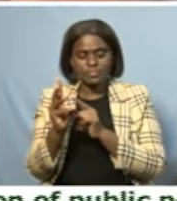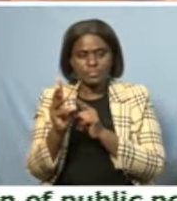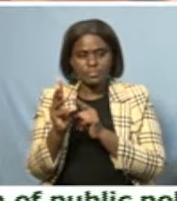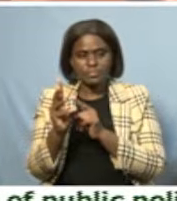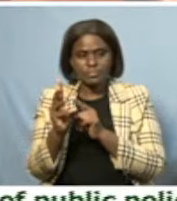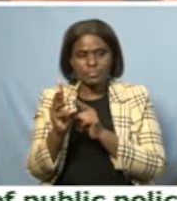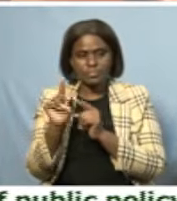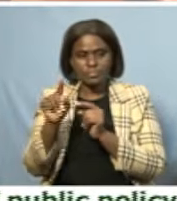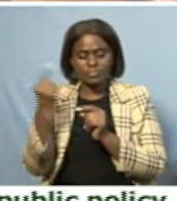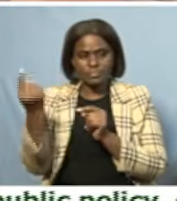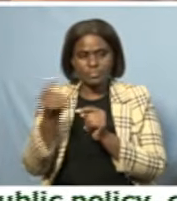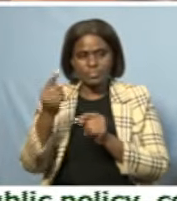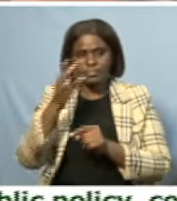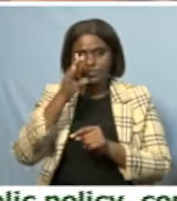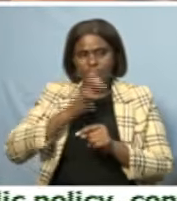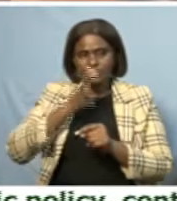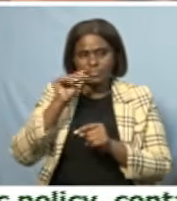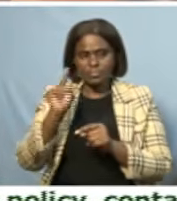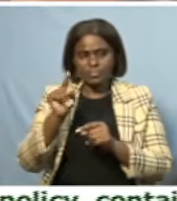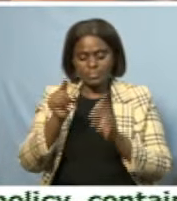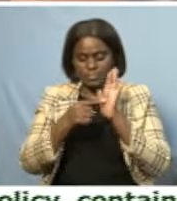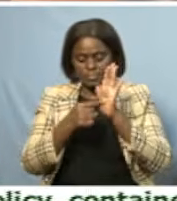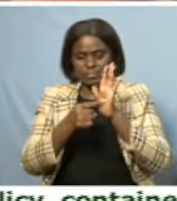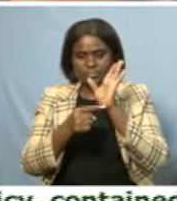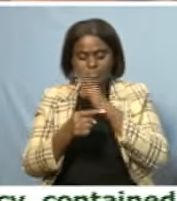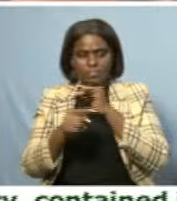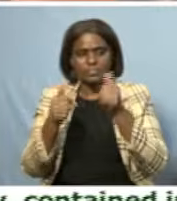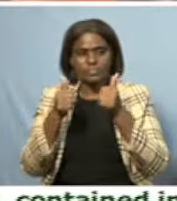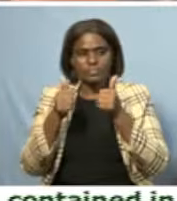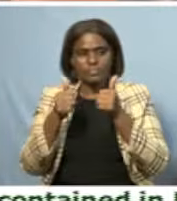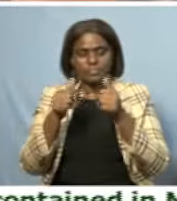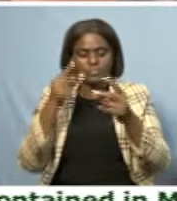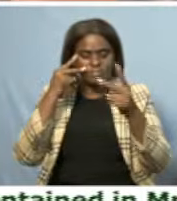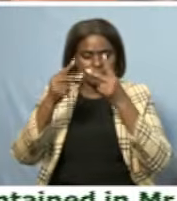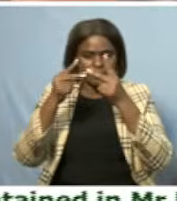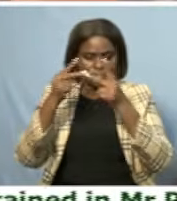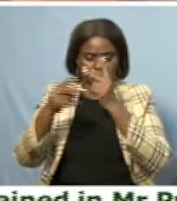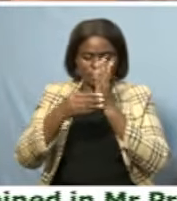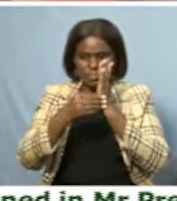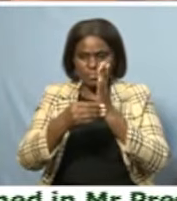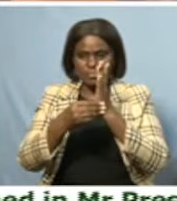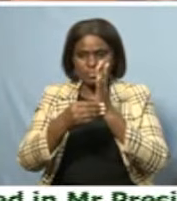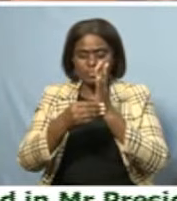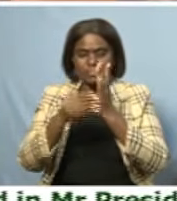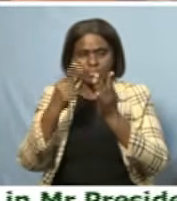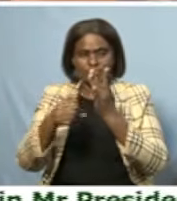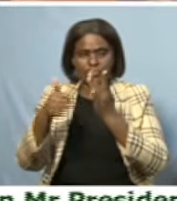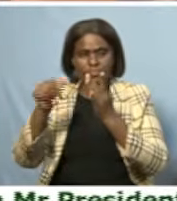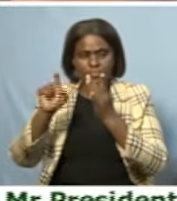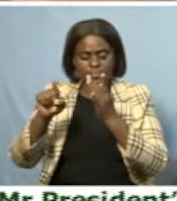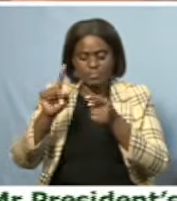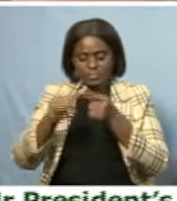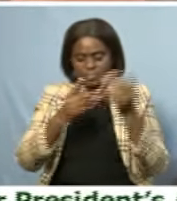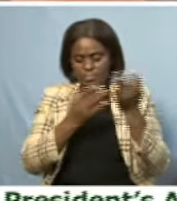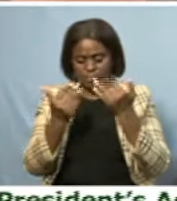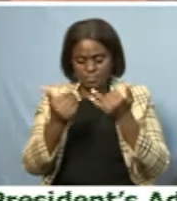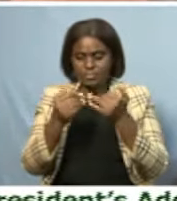This alone, Madam Speaker, is a demonstration of visionary leadership that desires to